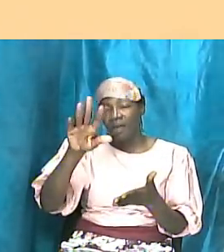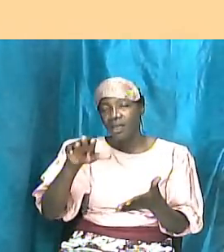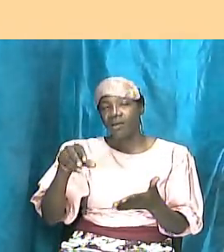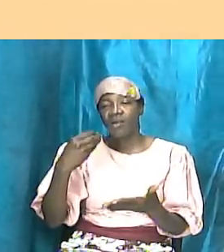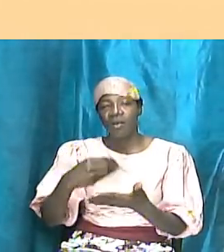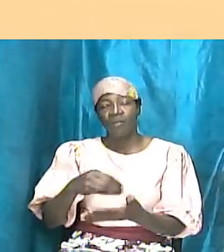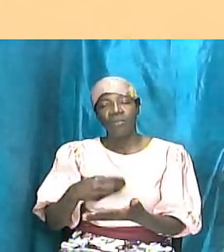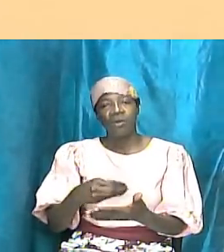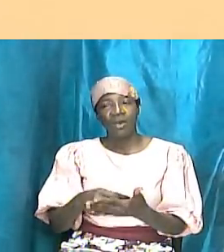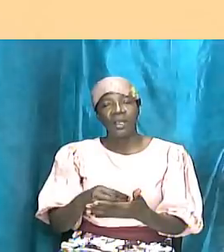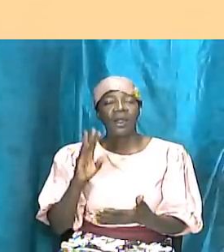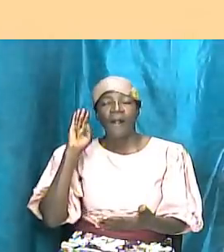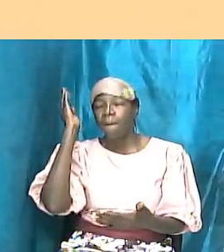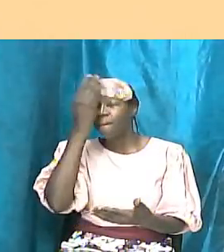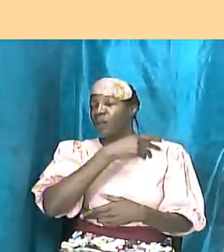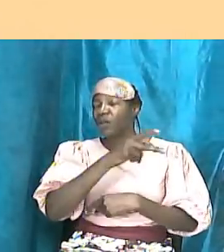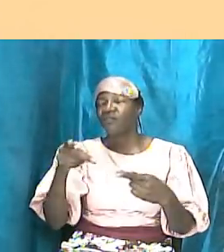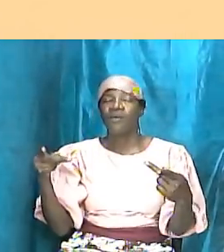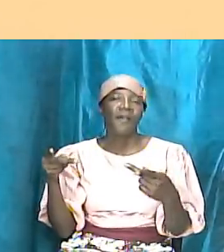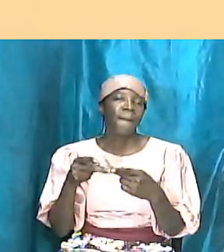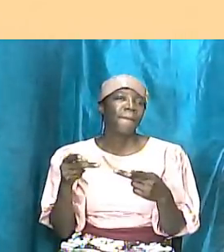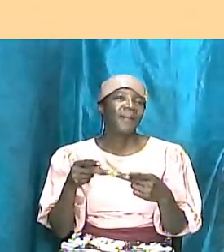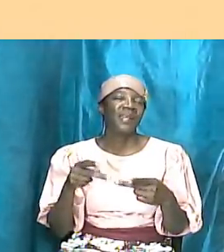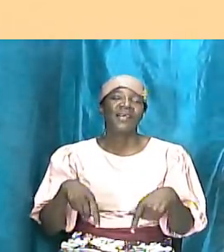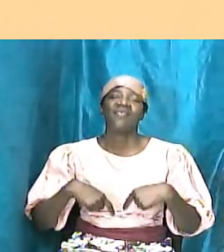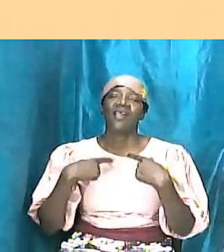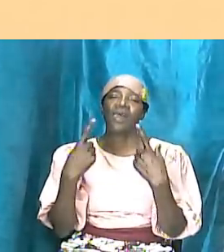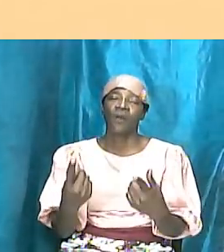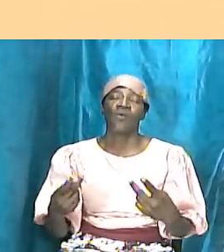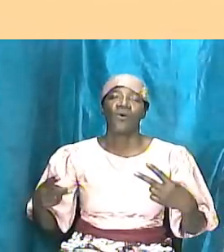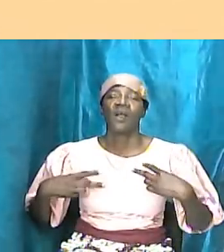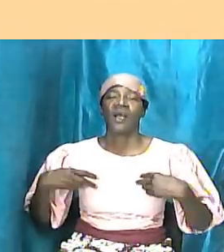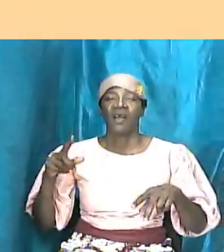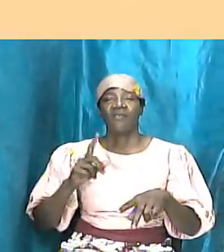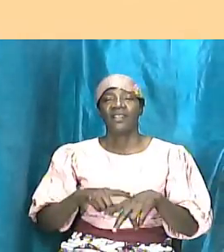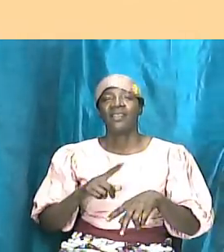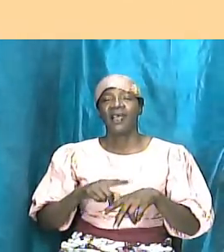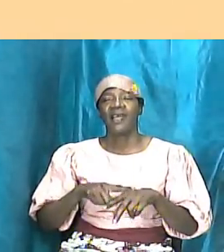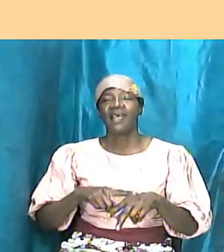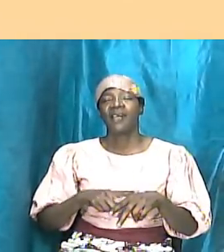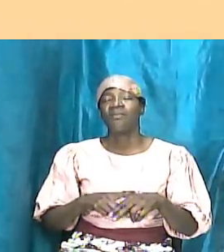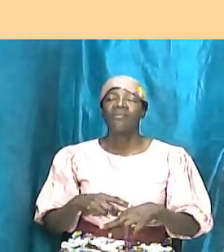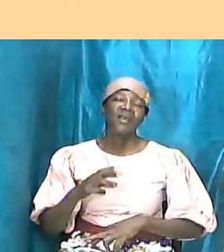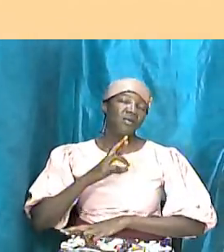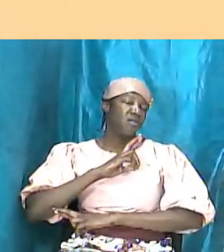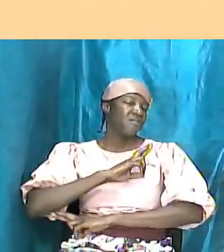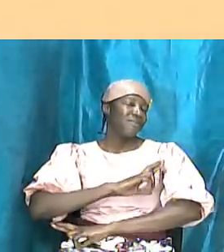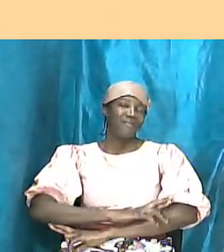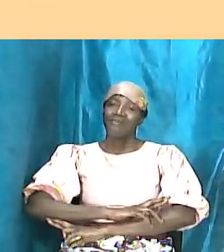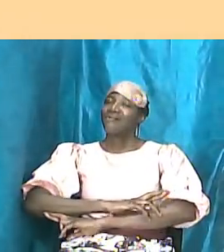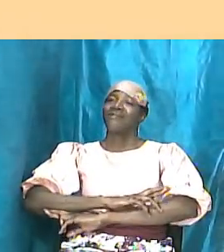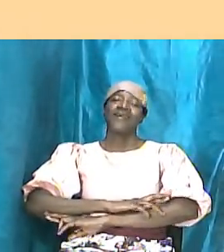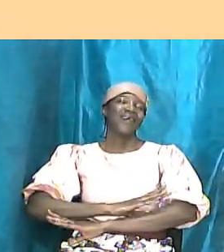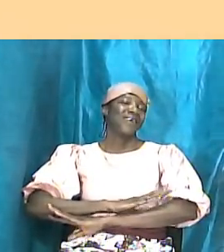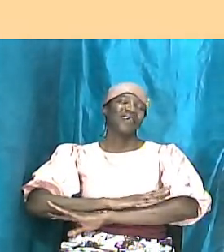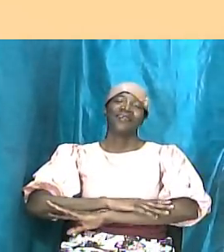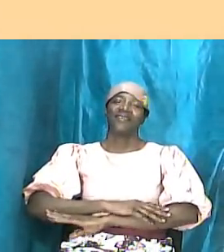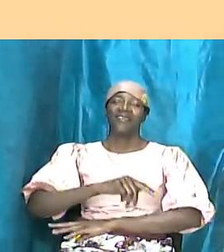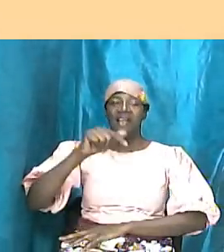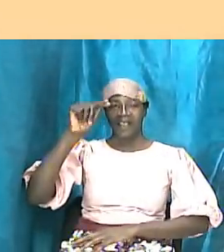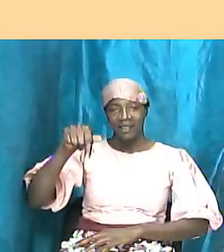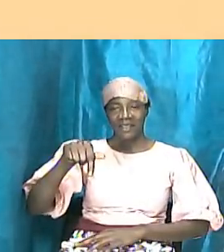and it will be good to go and just to, you know, have a time of relaxation. This